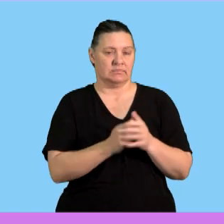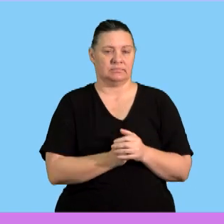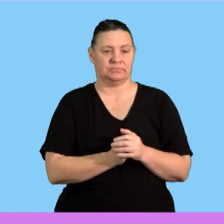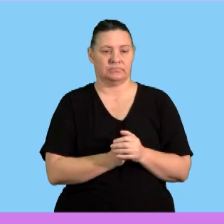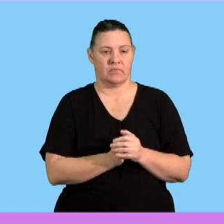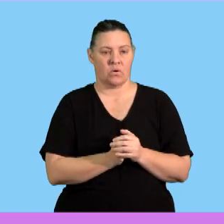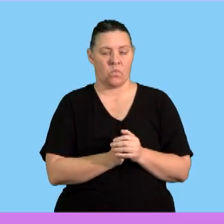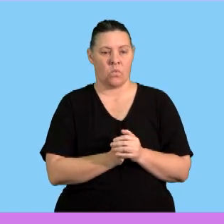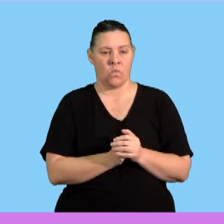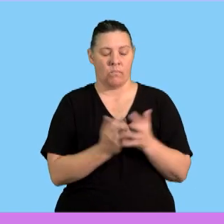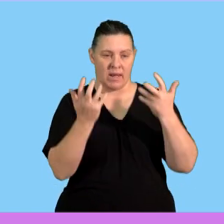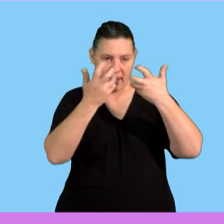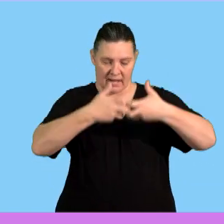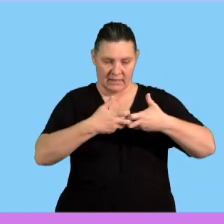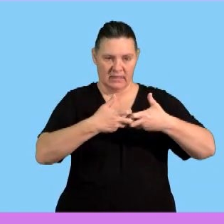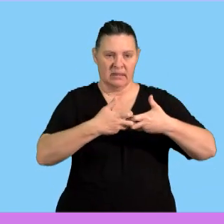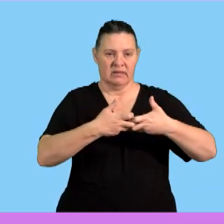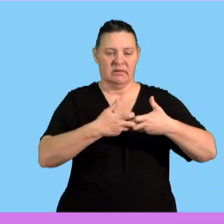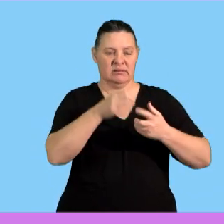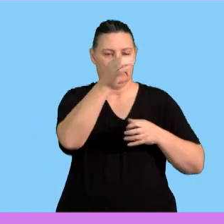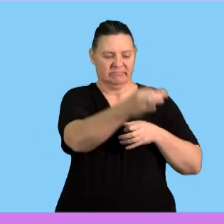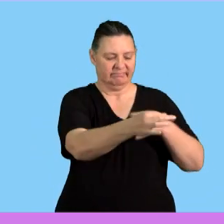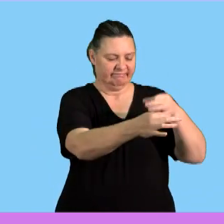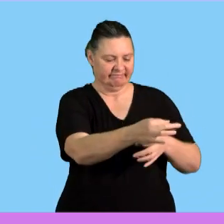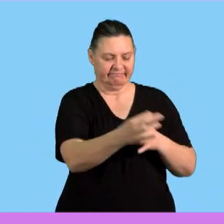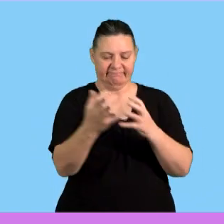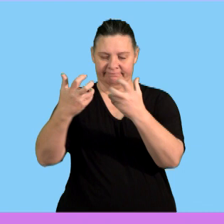So we are aligning, so we align the holes.